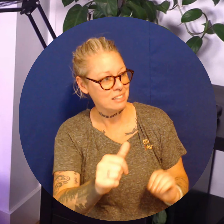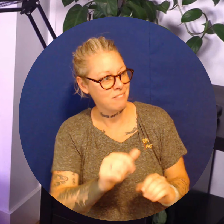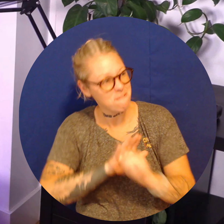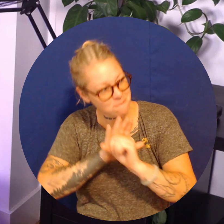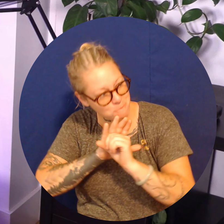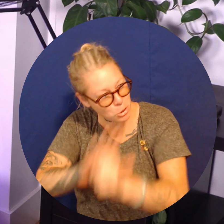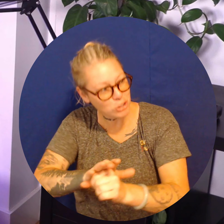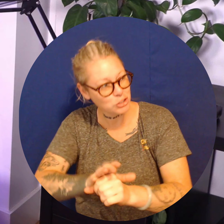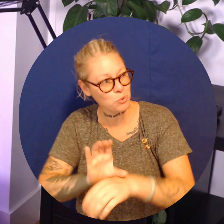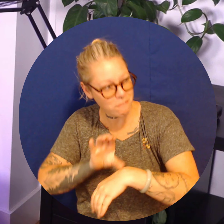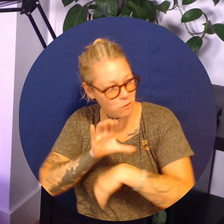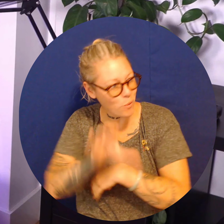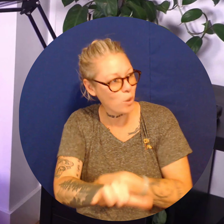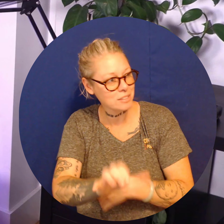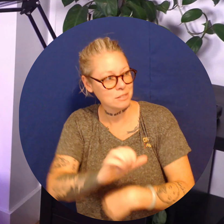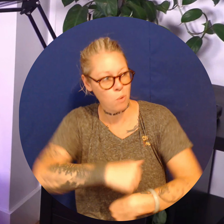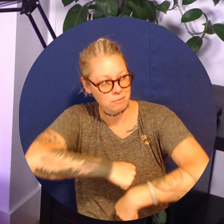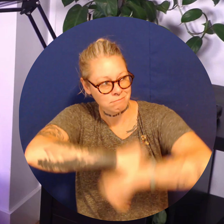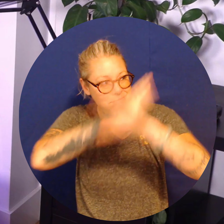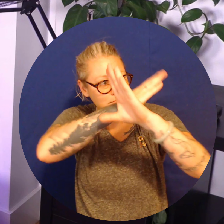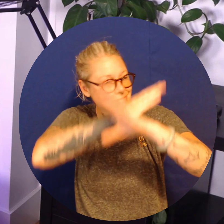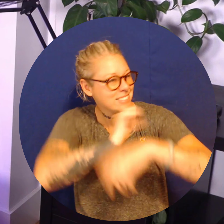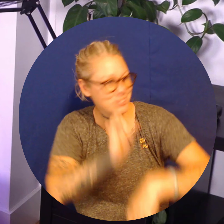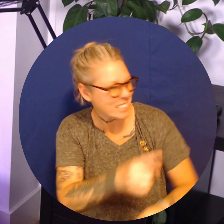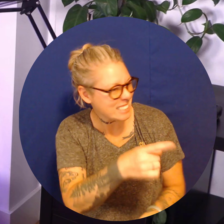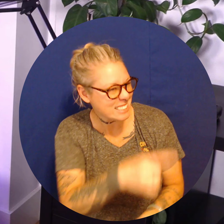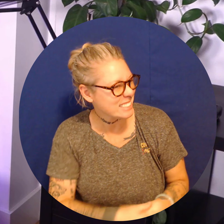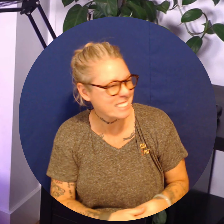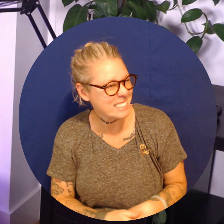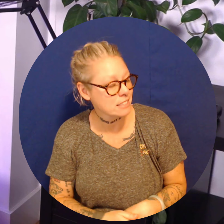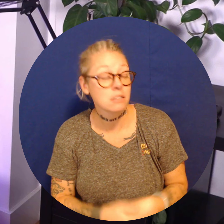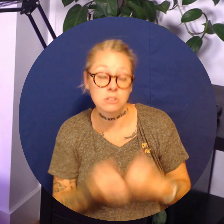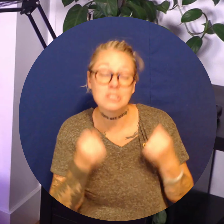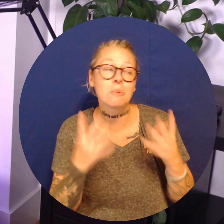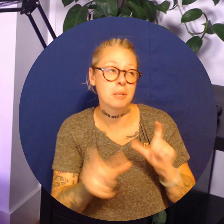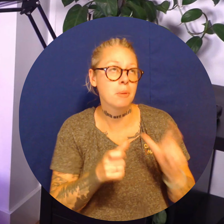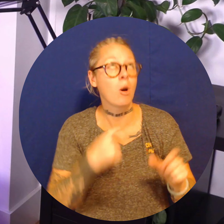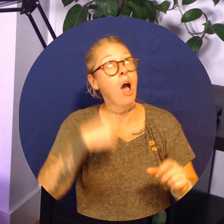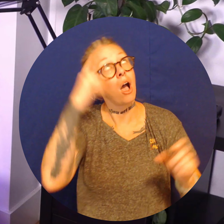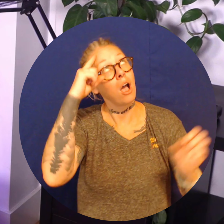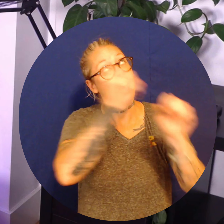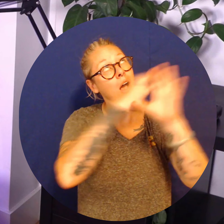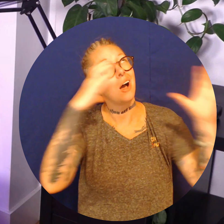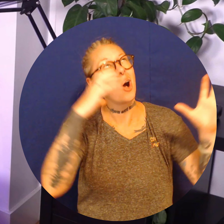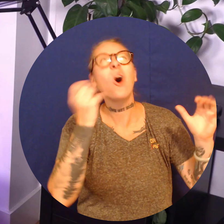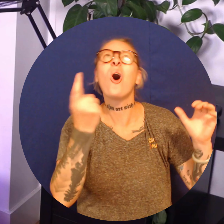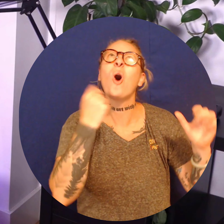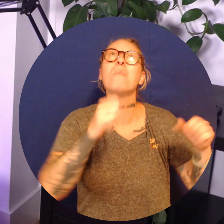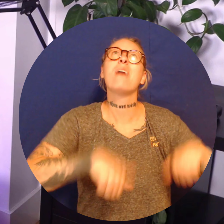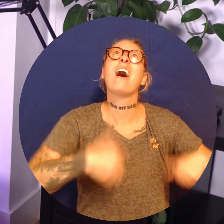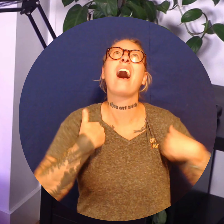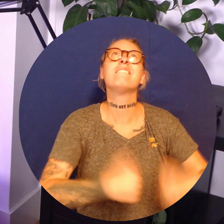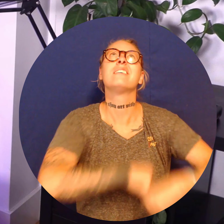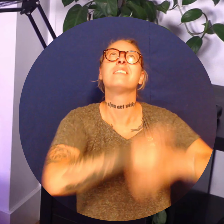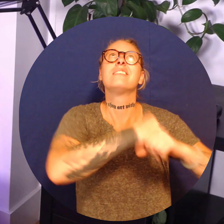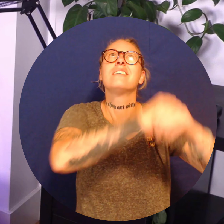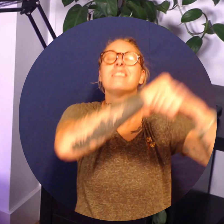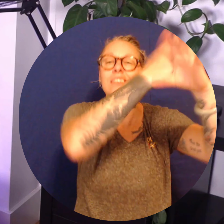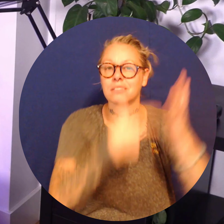you didn't put anything in your way you weren't setting up your own speed bumps and so many people set up their own speed bumps